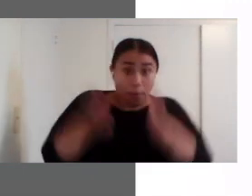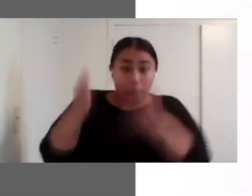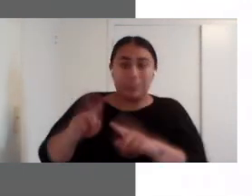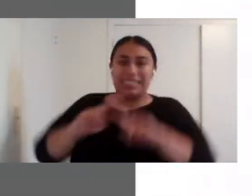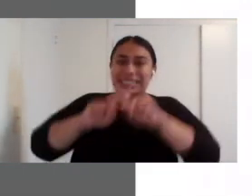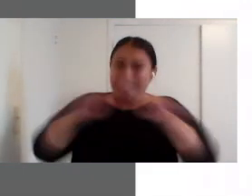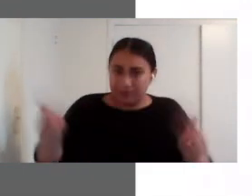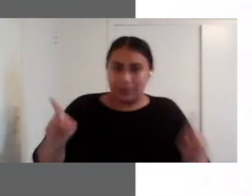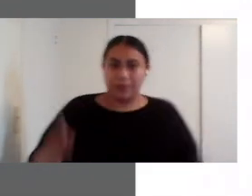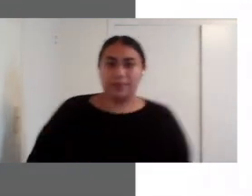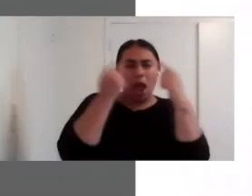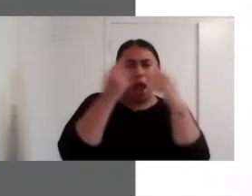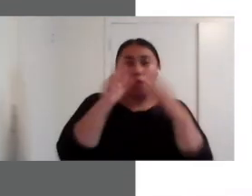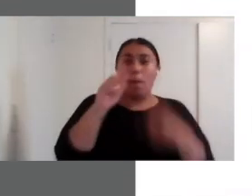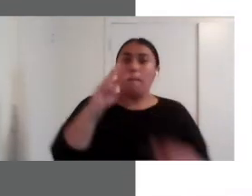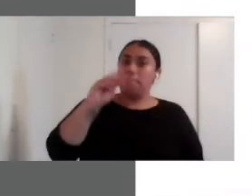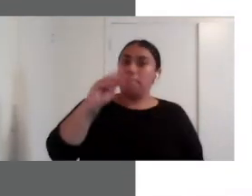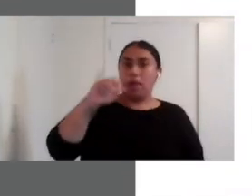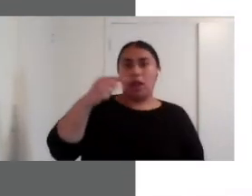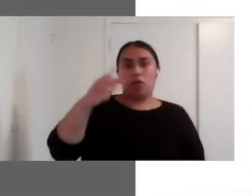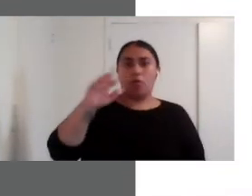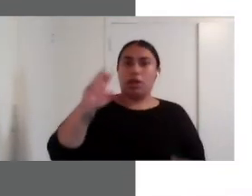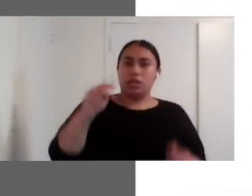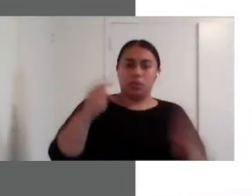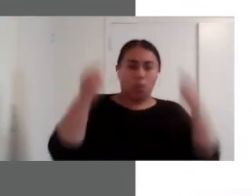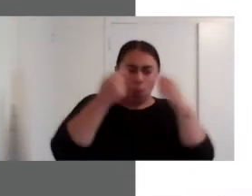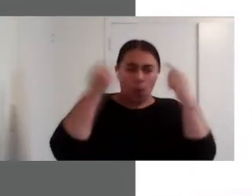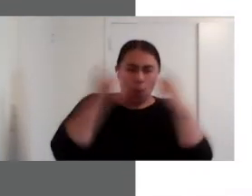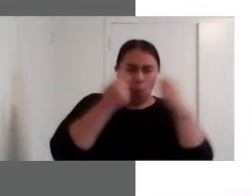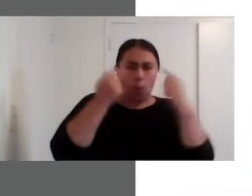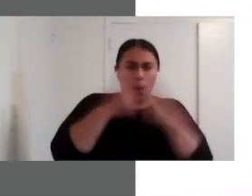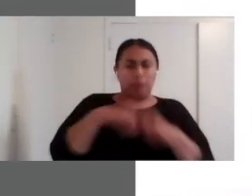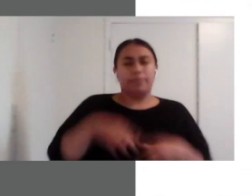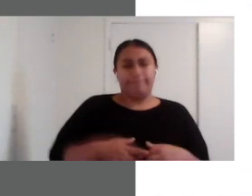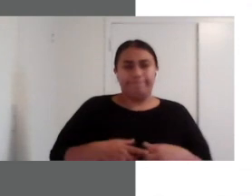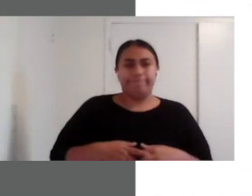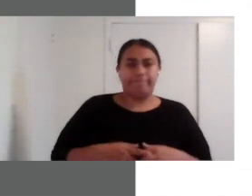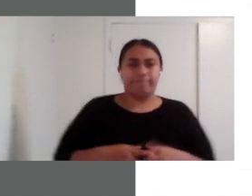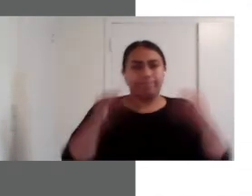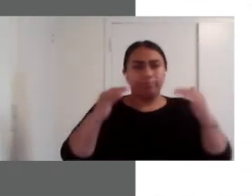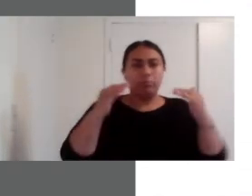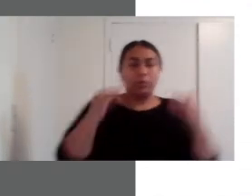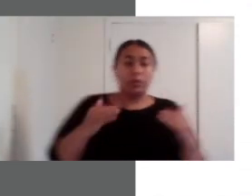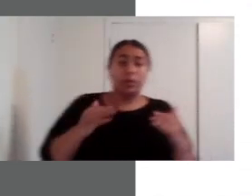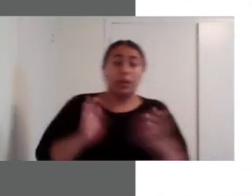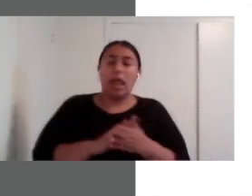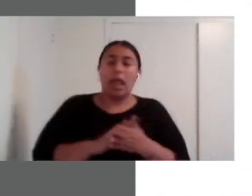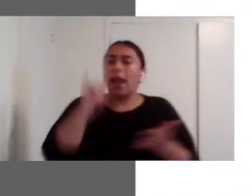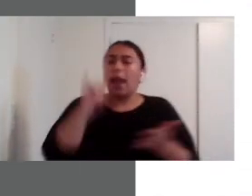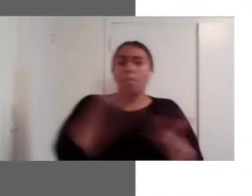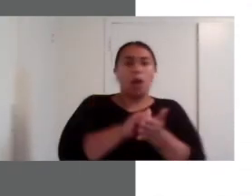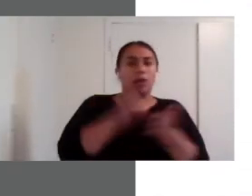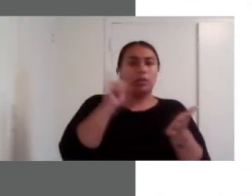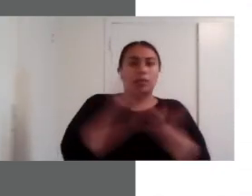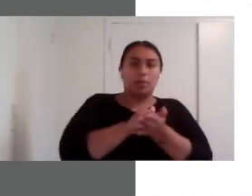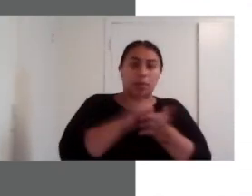role. And if we look here, right, this is the pre and post-synaptic cleft in the neurological system. It's important to remember there